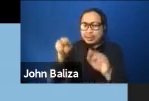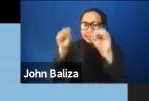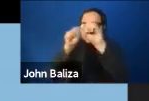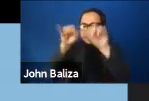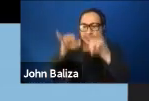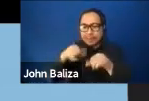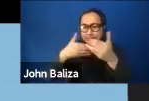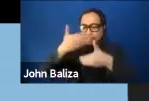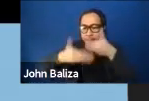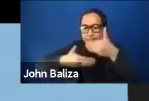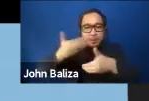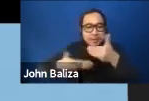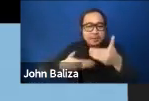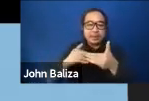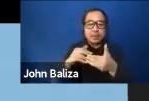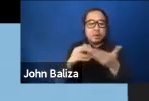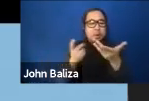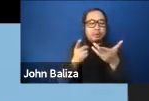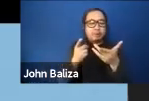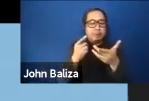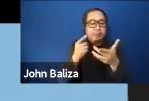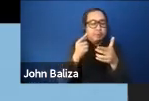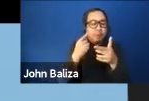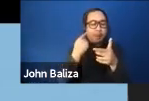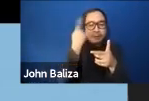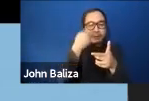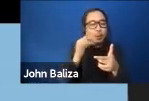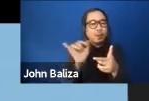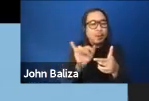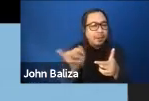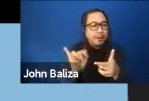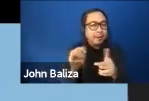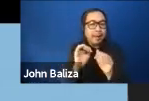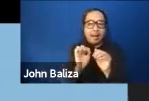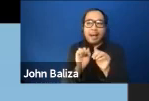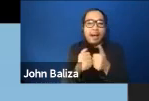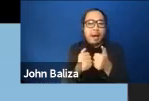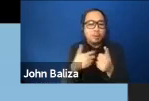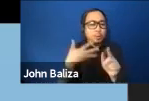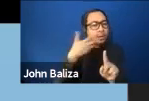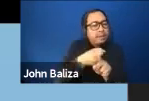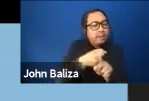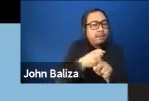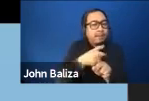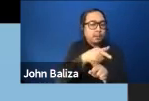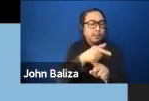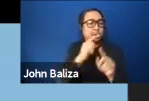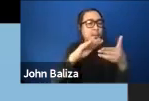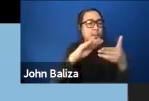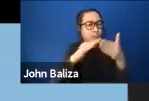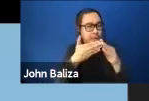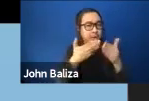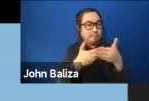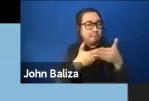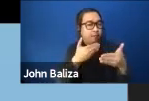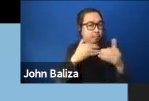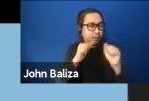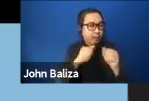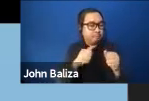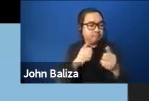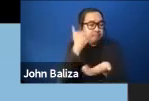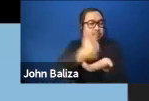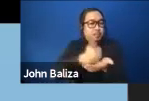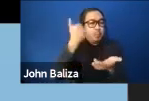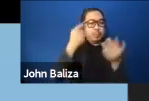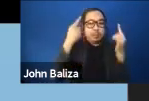UN mechanism look like, and how it could be benefit to our community before make these decisions. And then